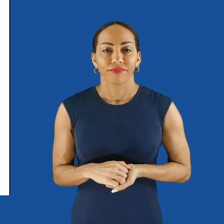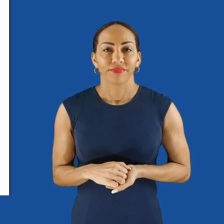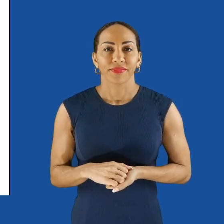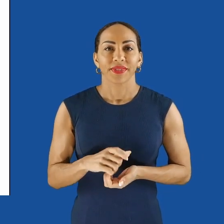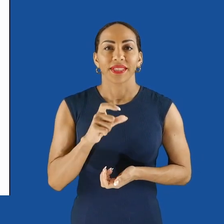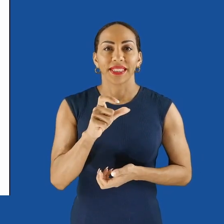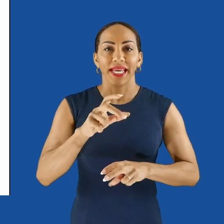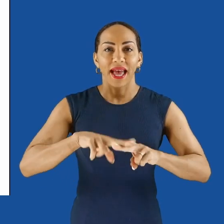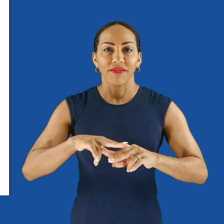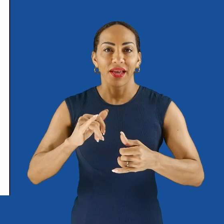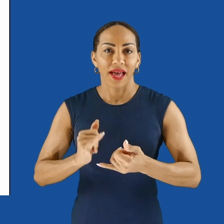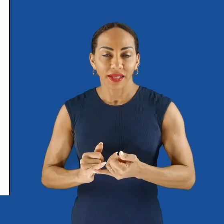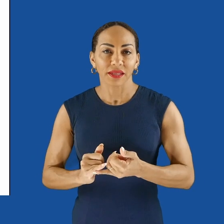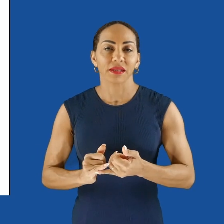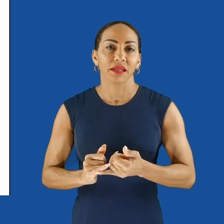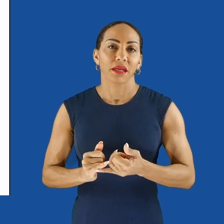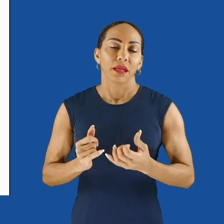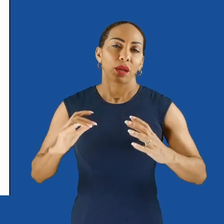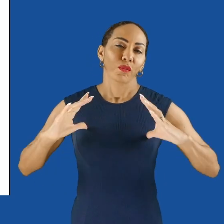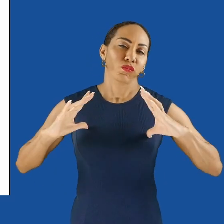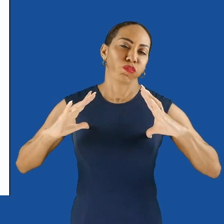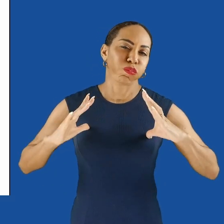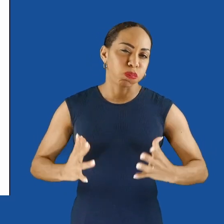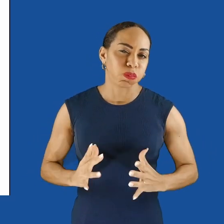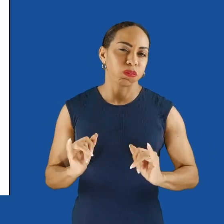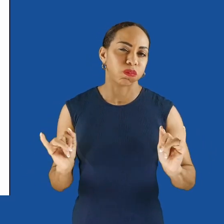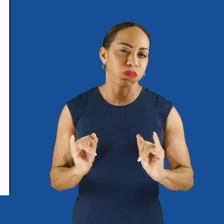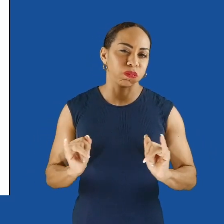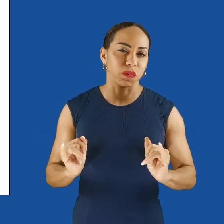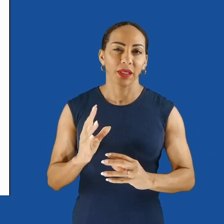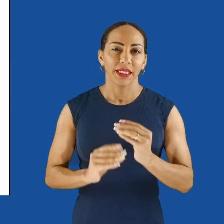and CFS, which is chronic fatigue syndrome.